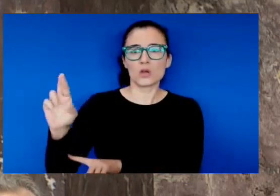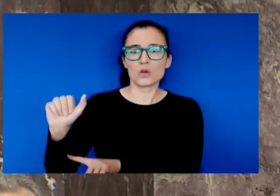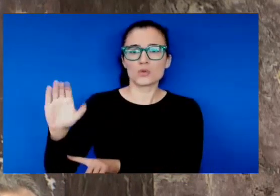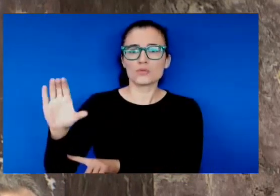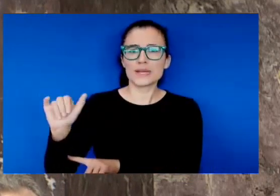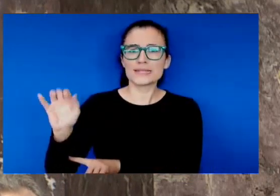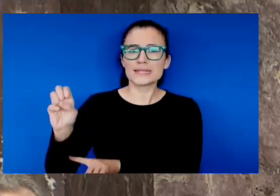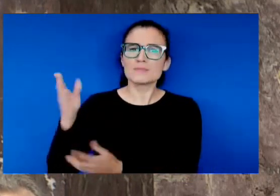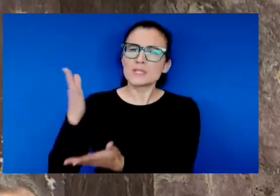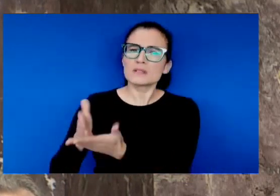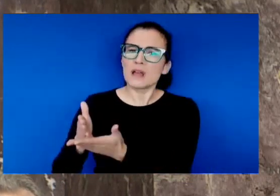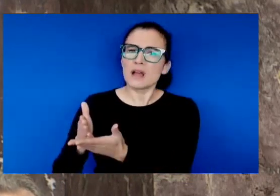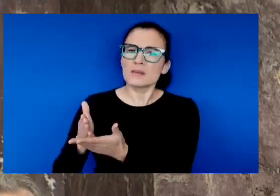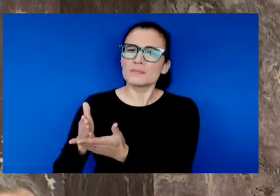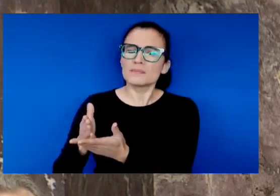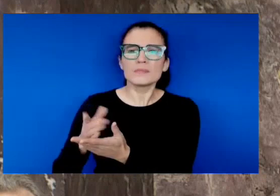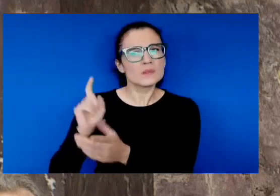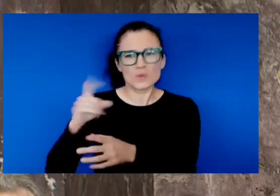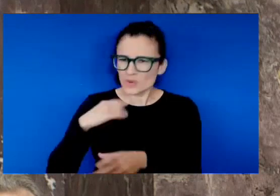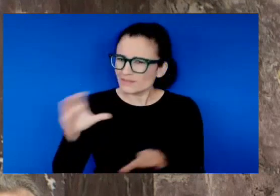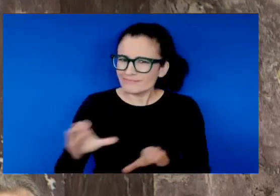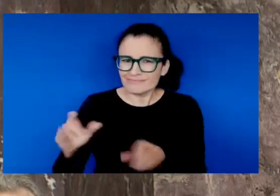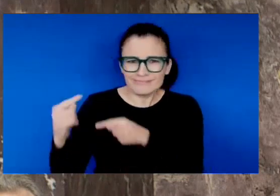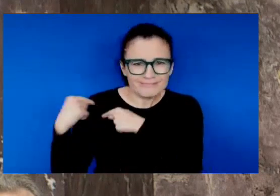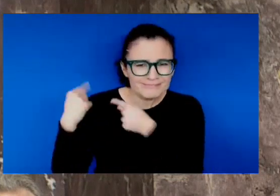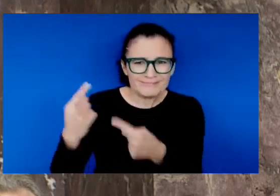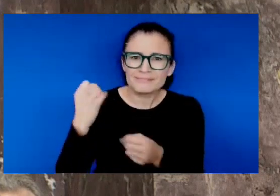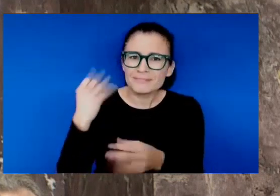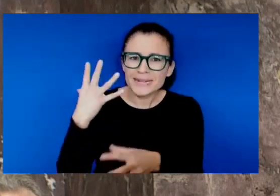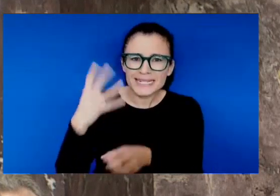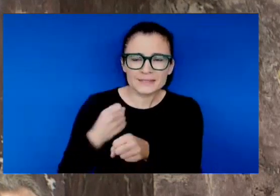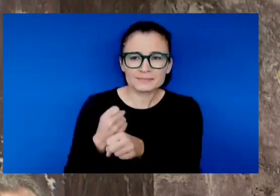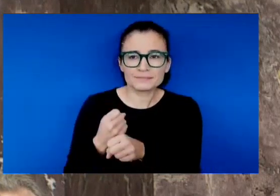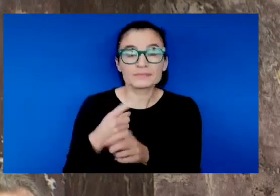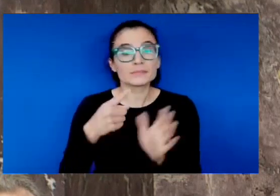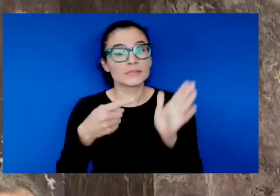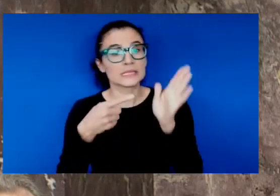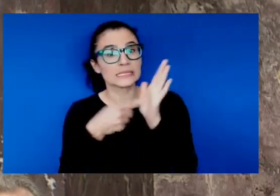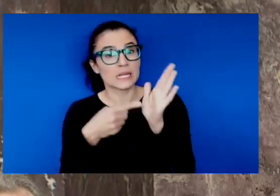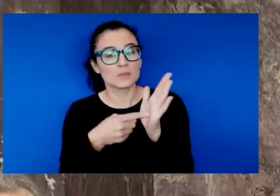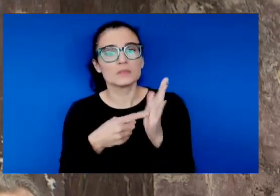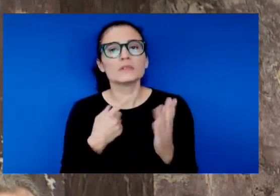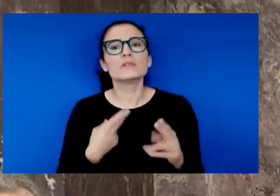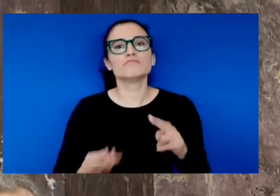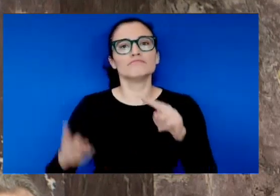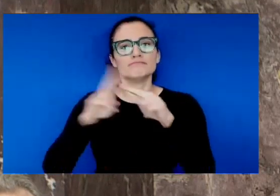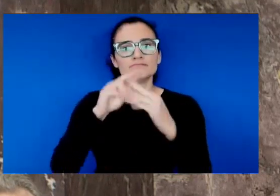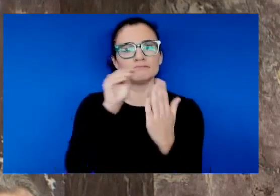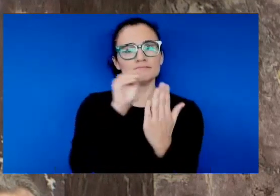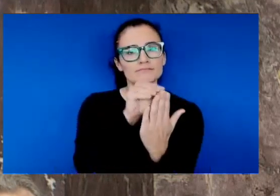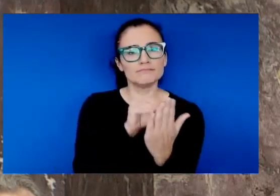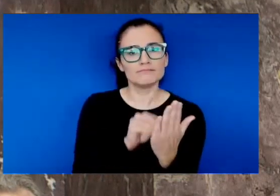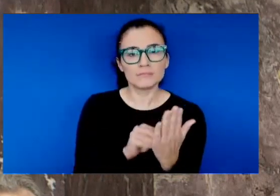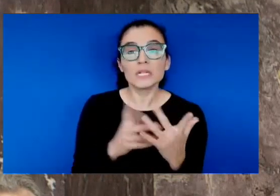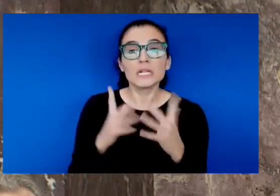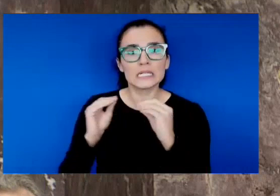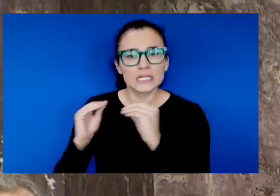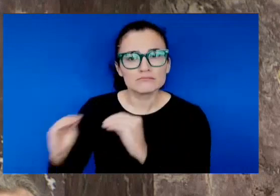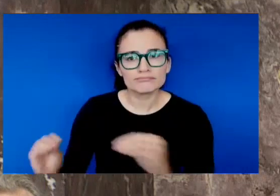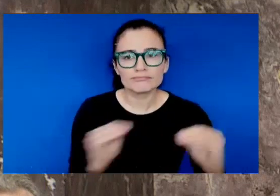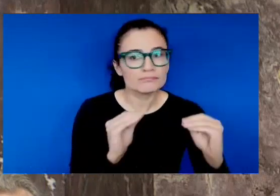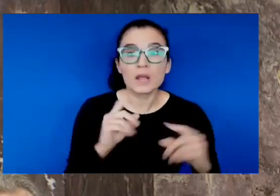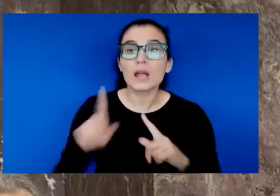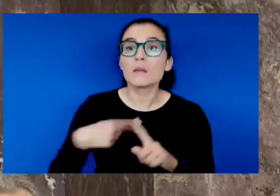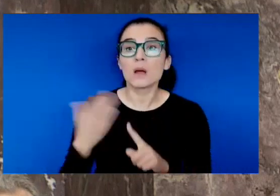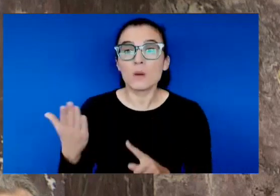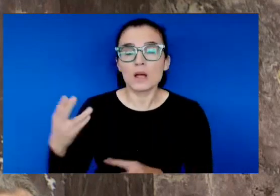that's increasing Holocaust-related education in schools, whether that's making sure the prosecuting service has more tools to